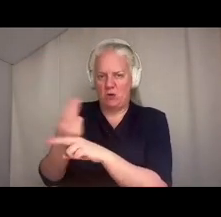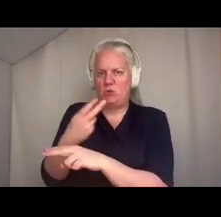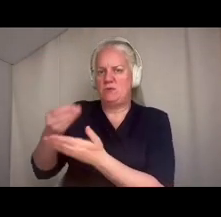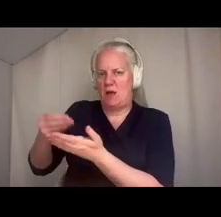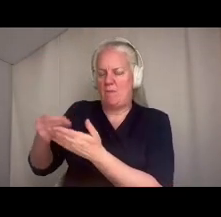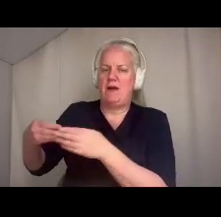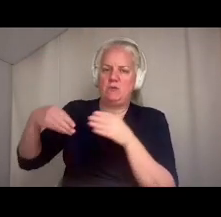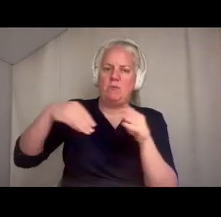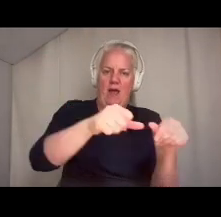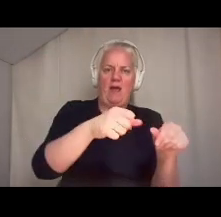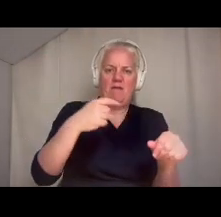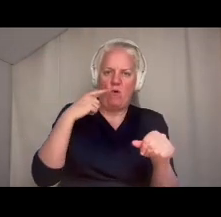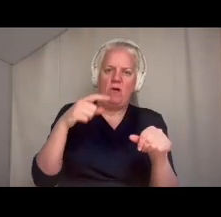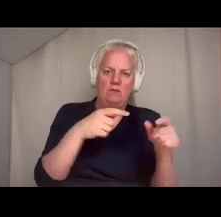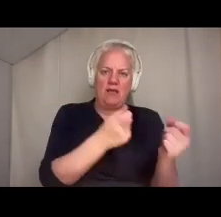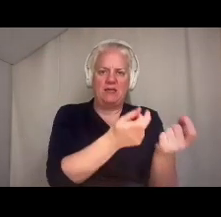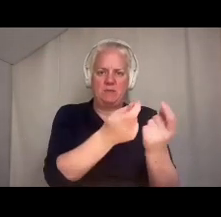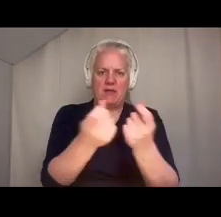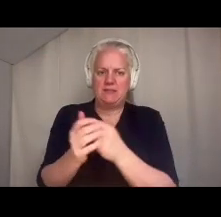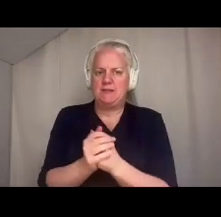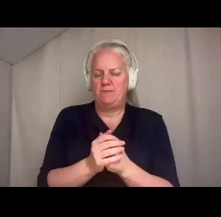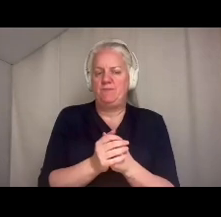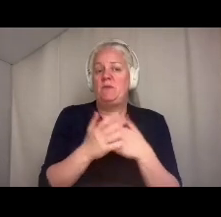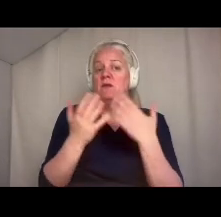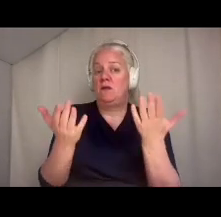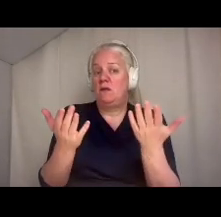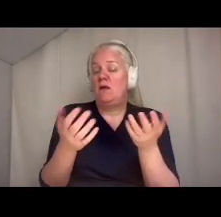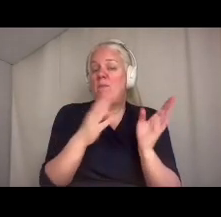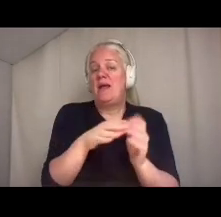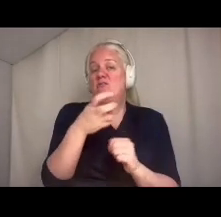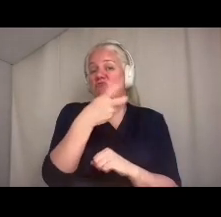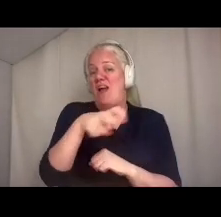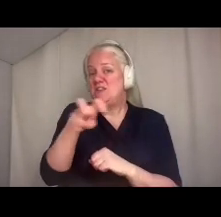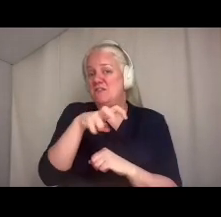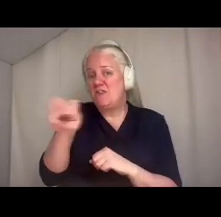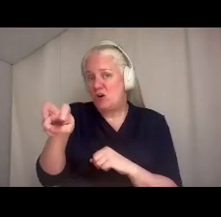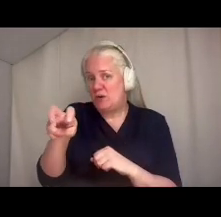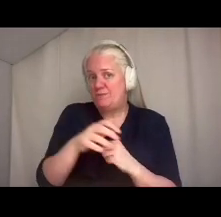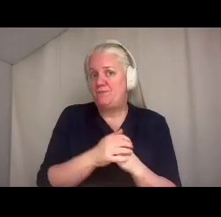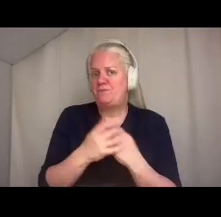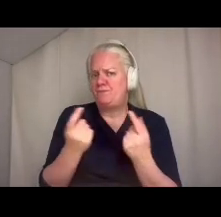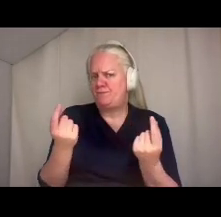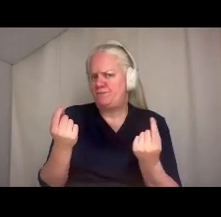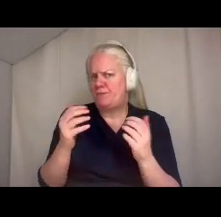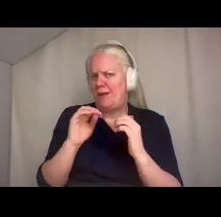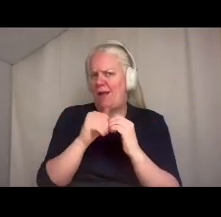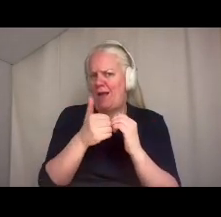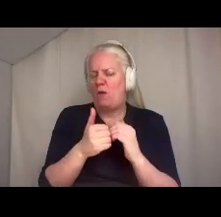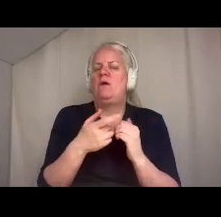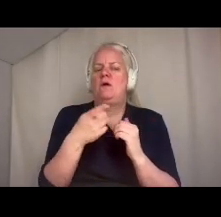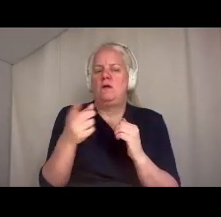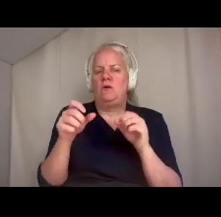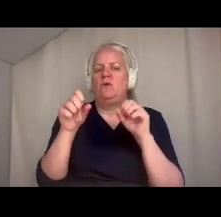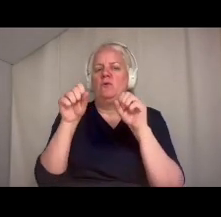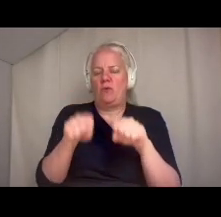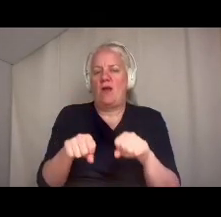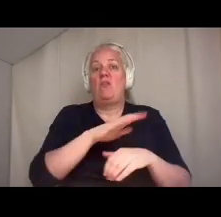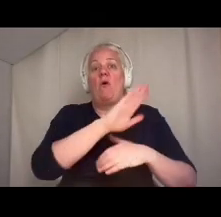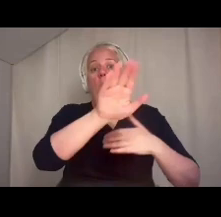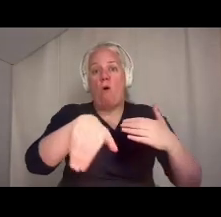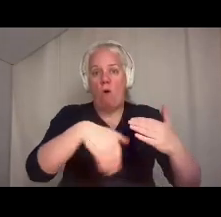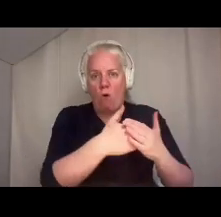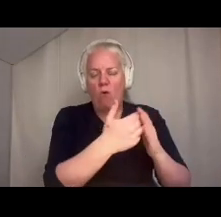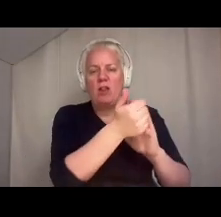So ABLE Plan transfer or rollover. You may transfer or roll over your entire